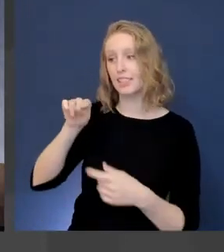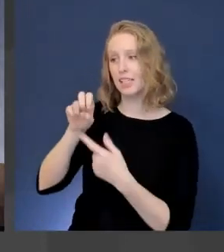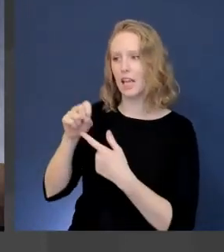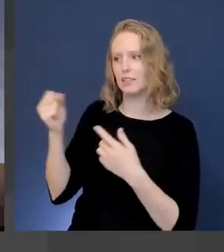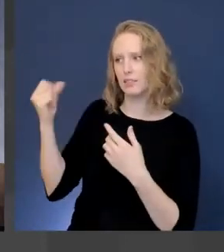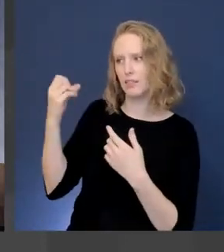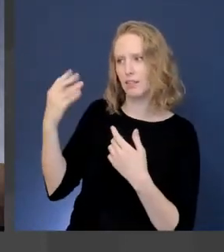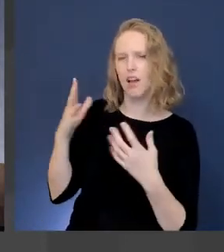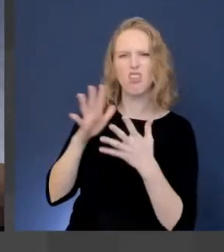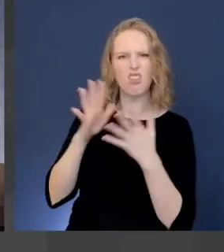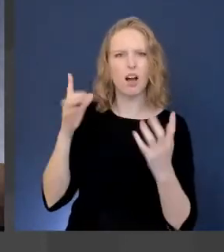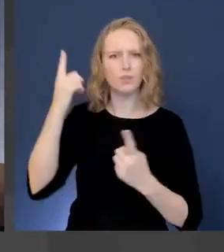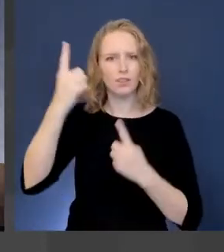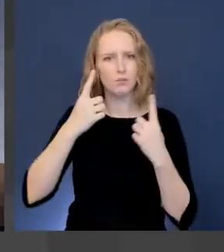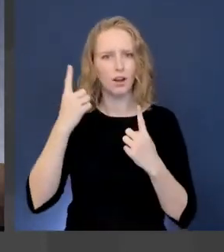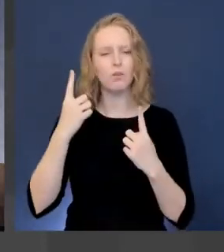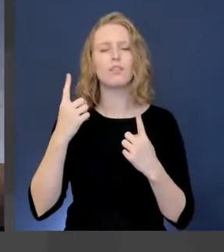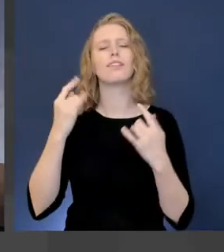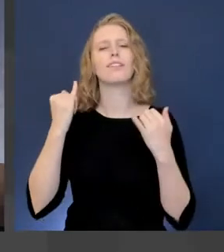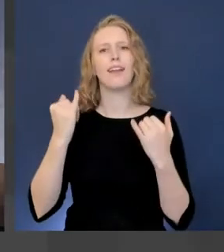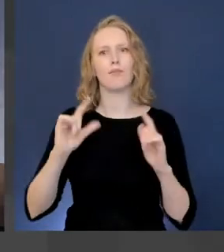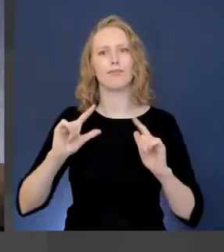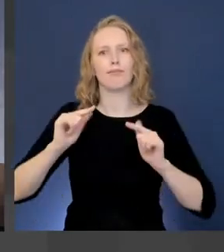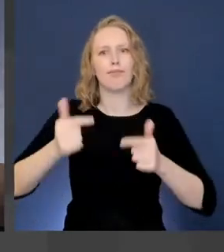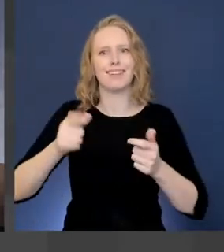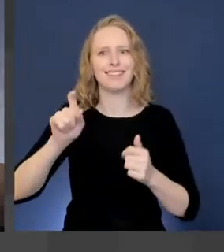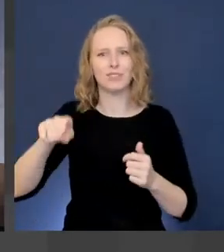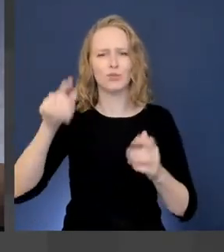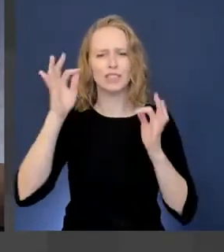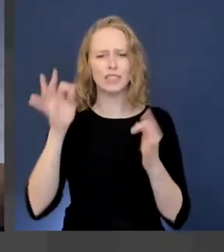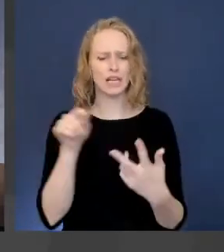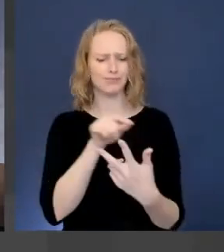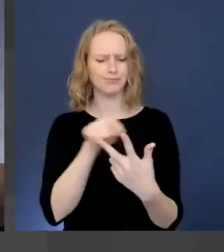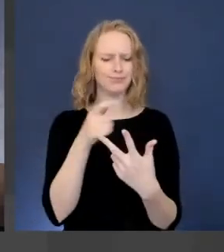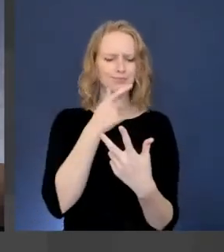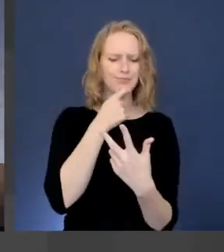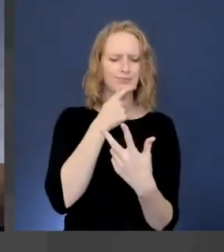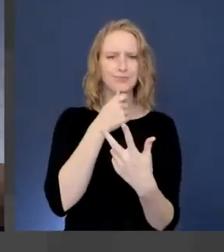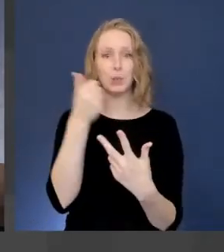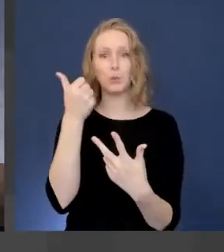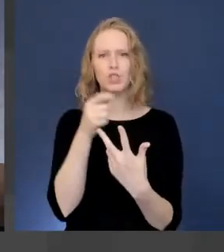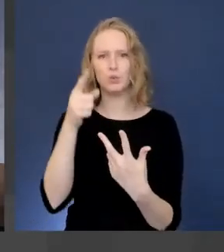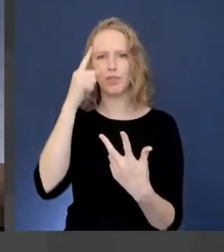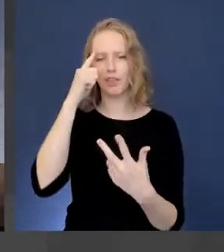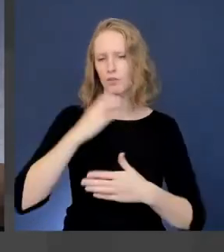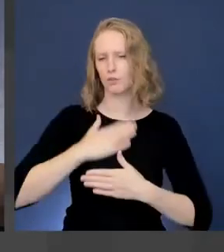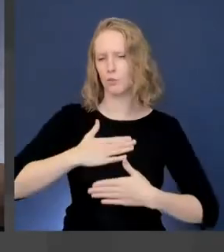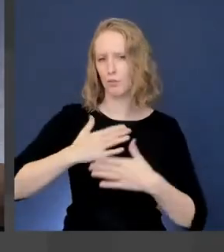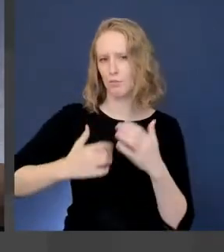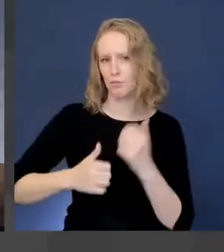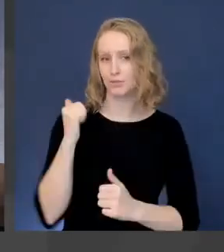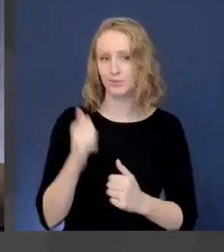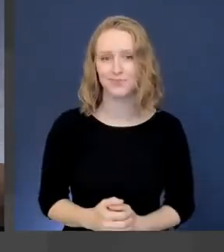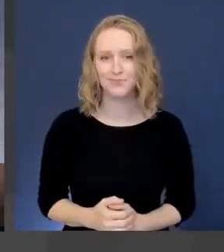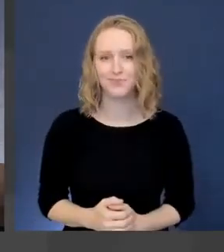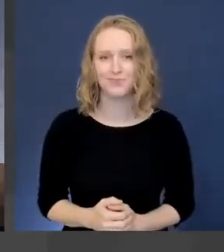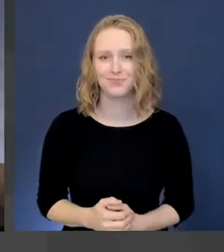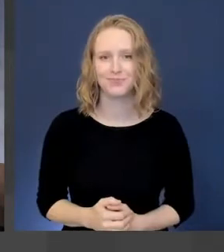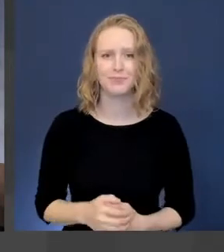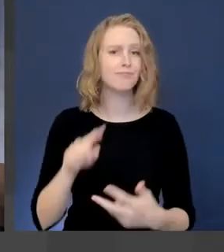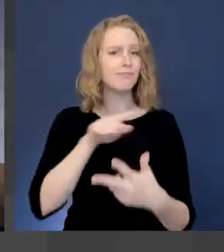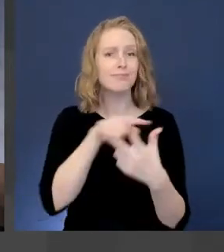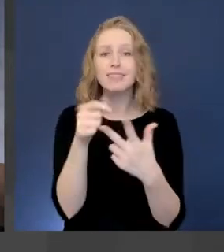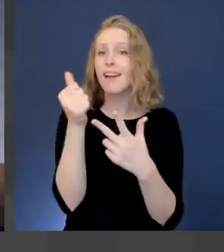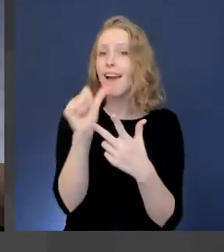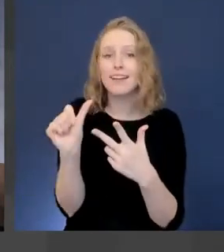to decide which mob you think you'd enjoy the most during your time playing Minecraft. Any of them would be useful,